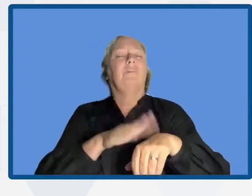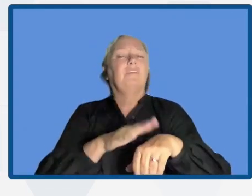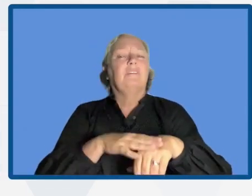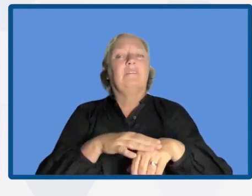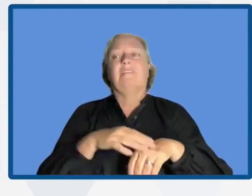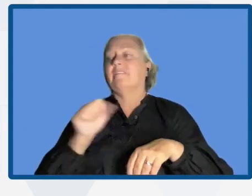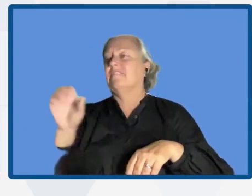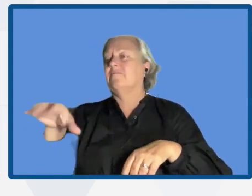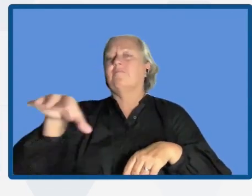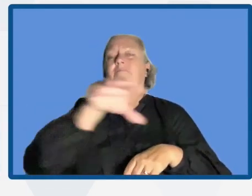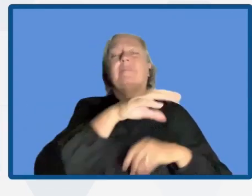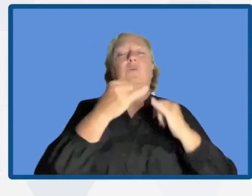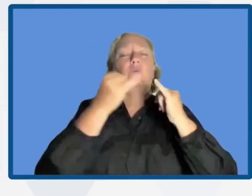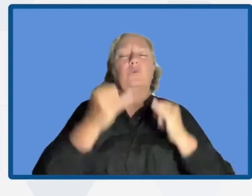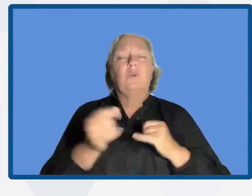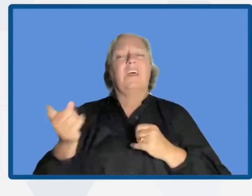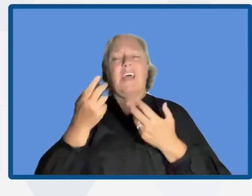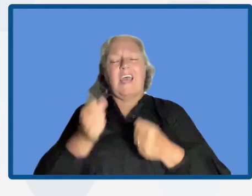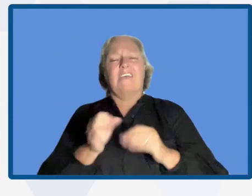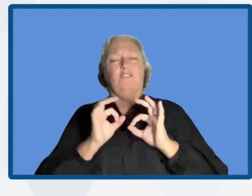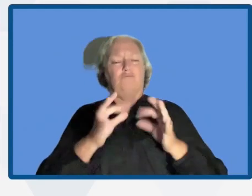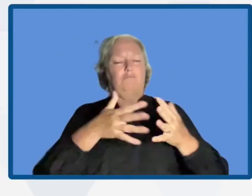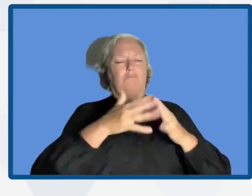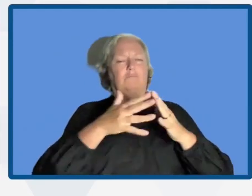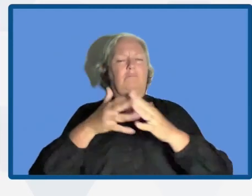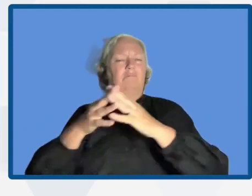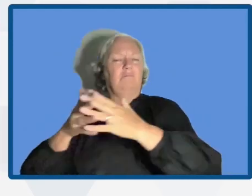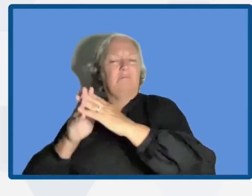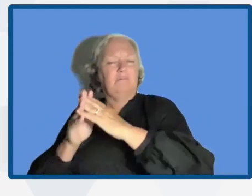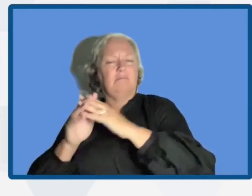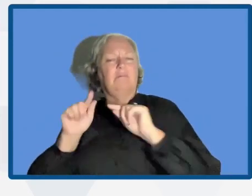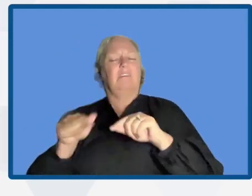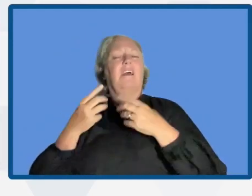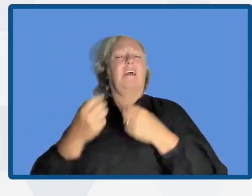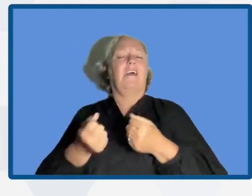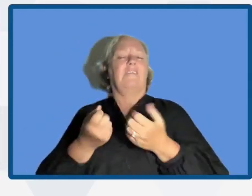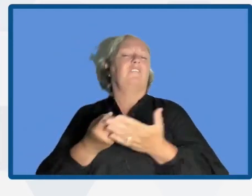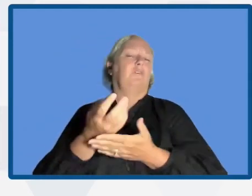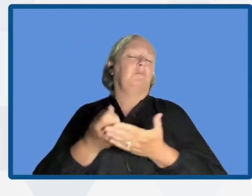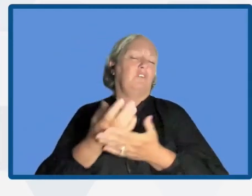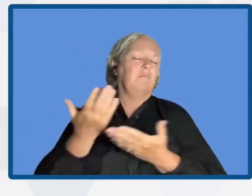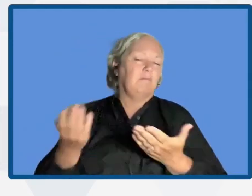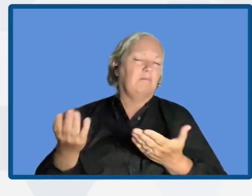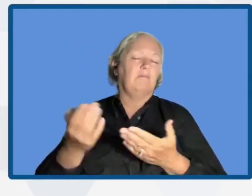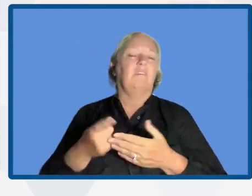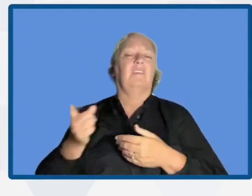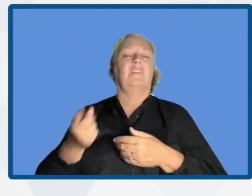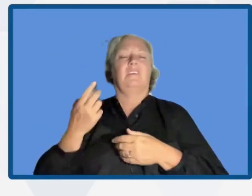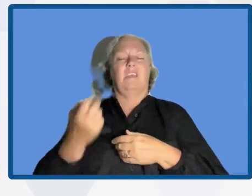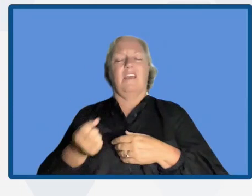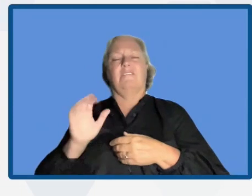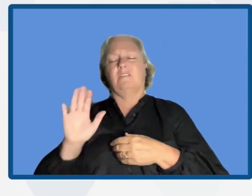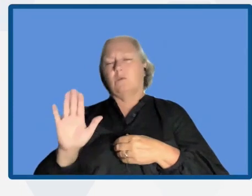have robust systems to generate information. For example, the Threat Observatory in